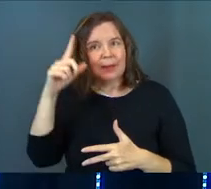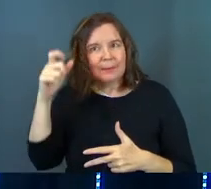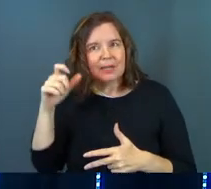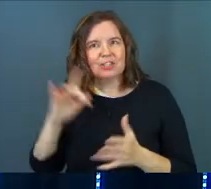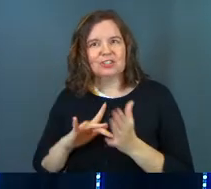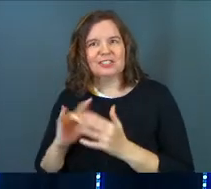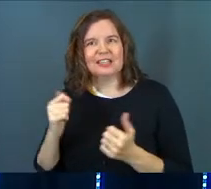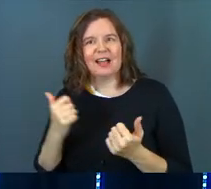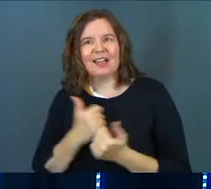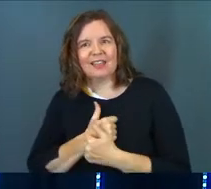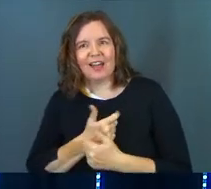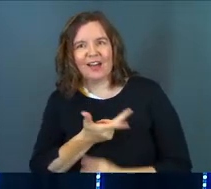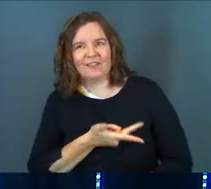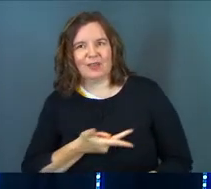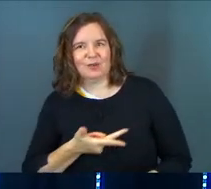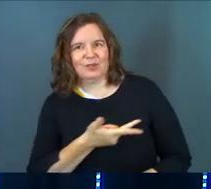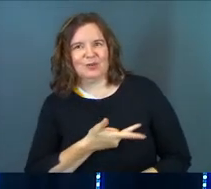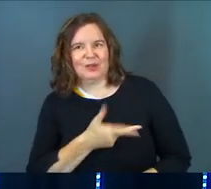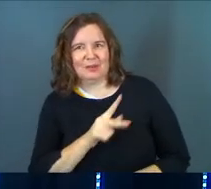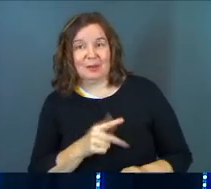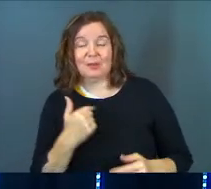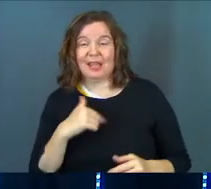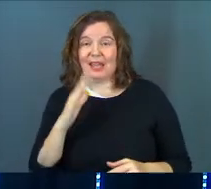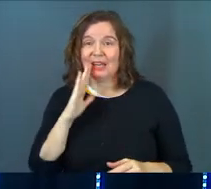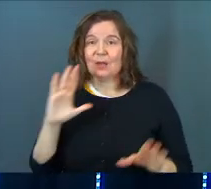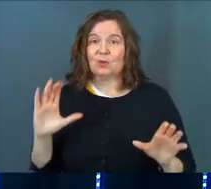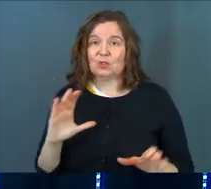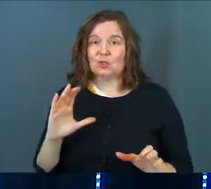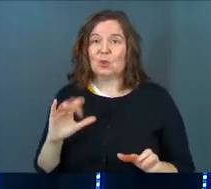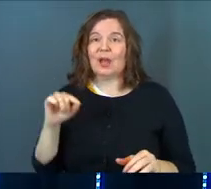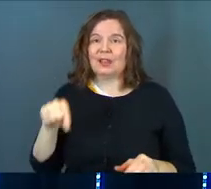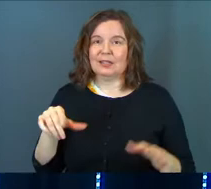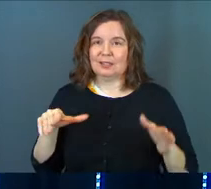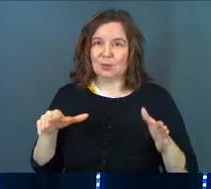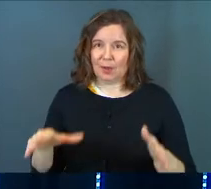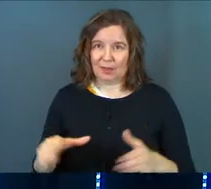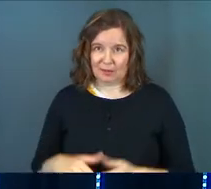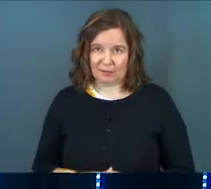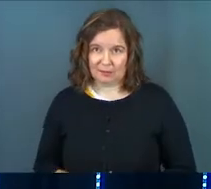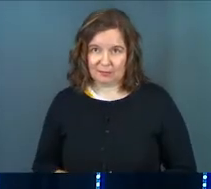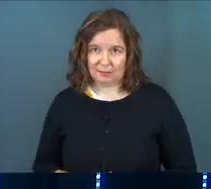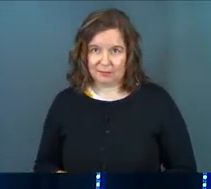because Jesus loved these three individuals that he's going to do it this way.